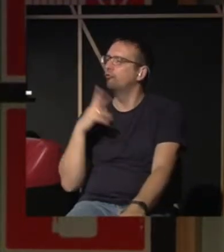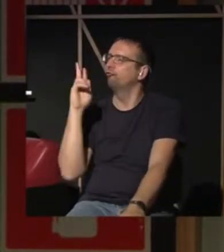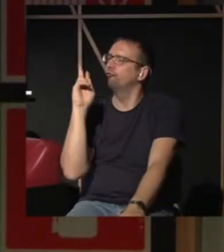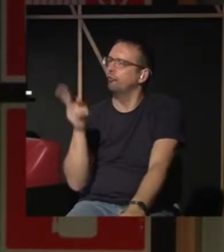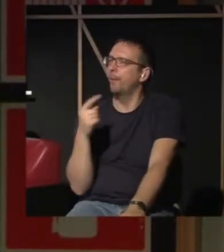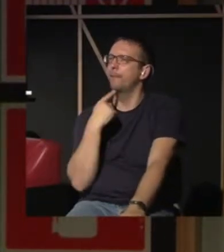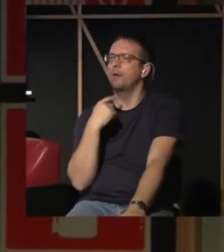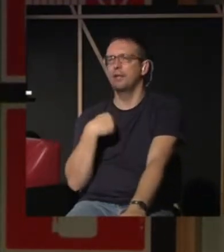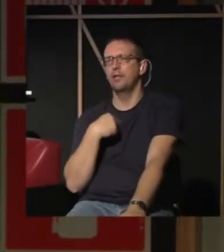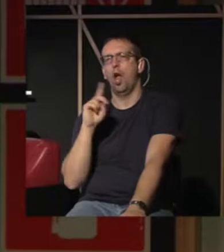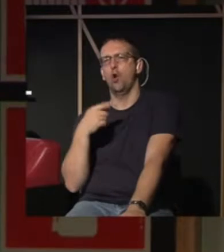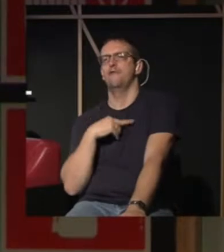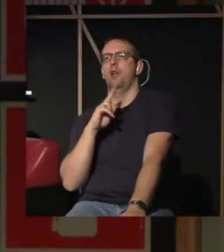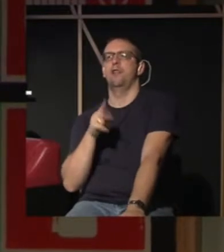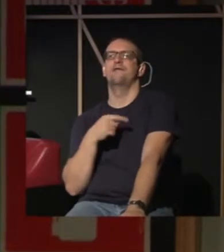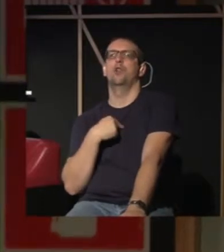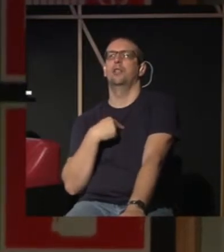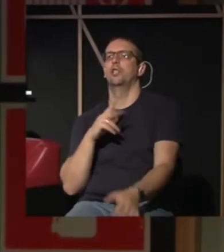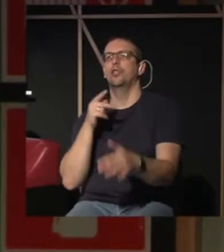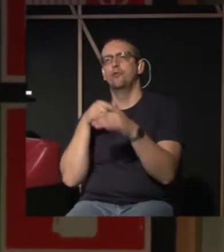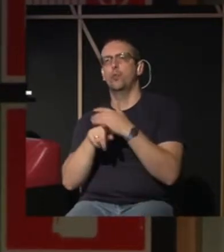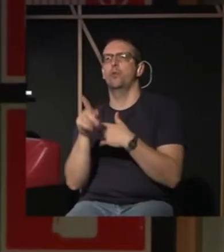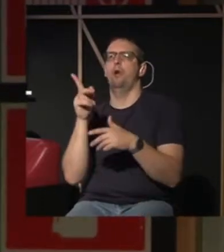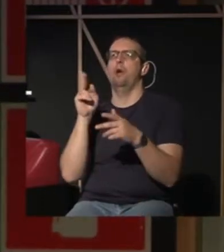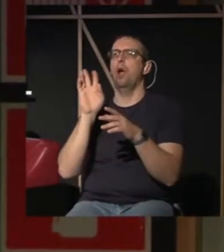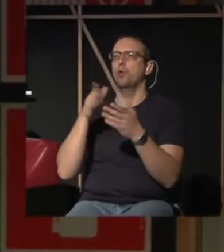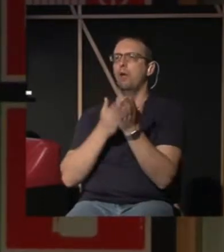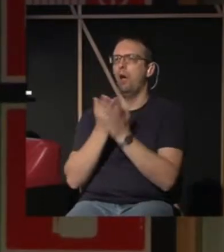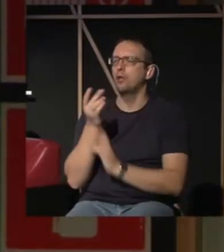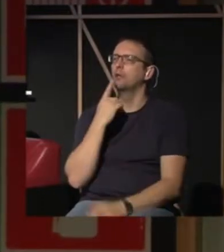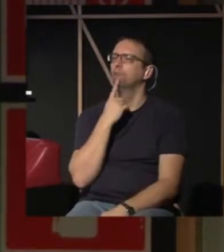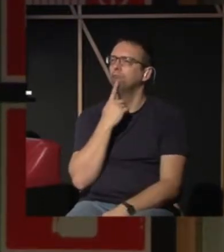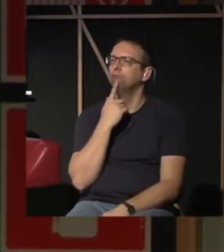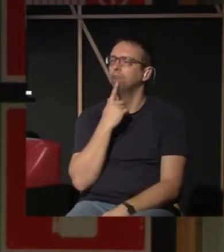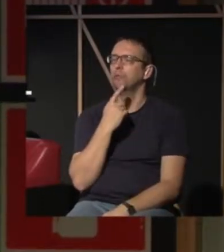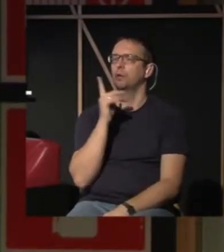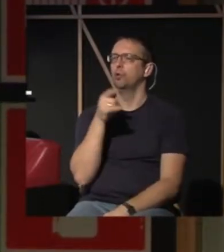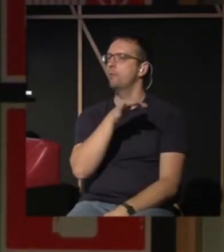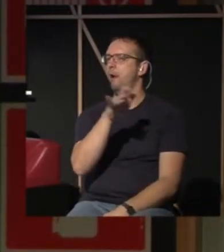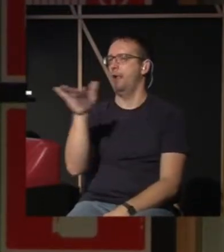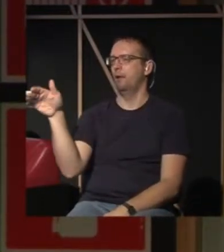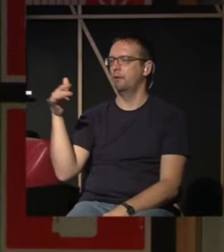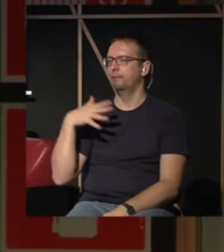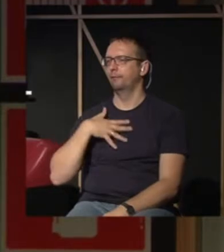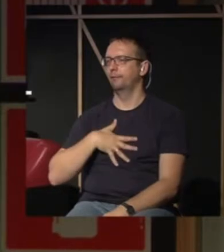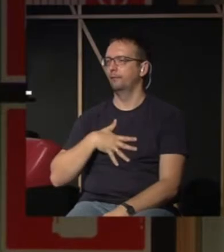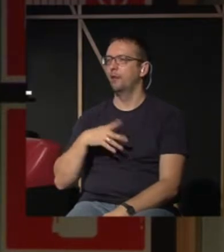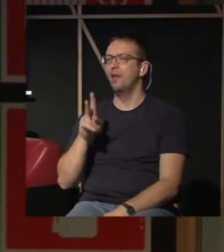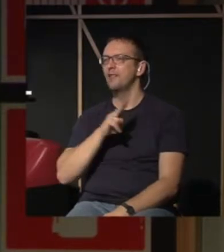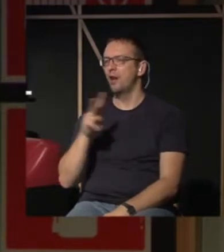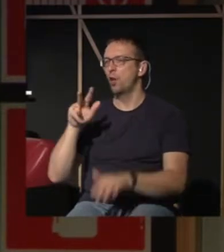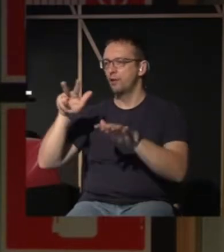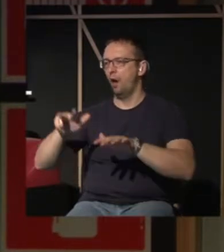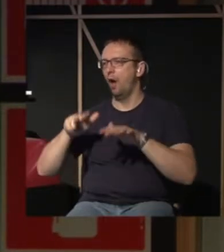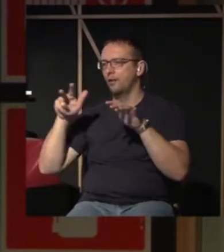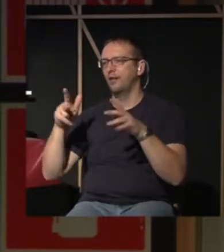2018, we had a bit of a milestone for accessibility. The chart that, oops, and actually I forgot to speak about the photos,